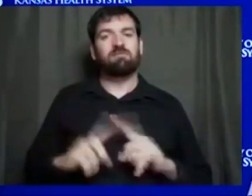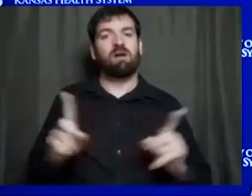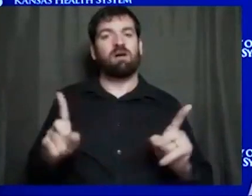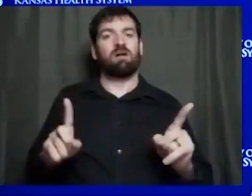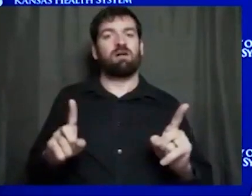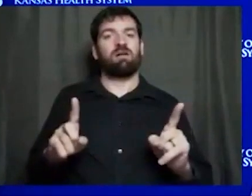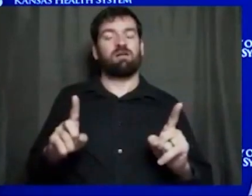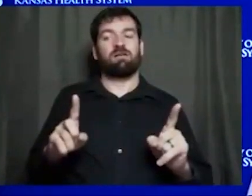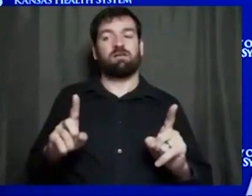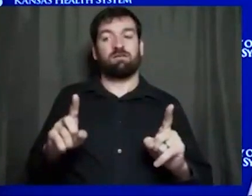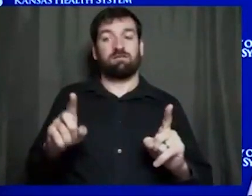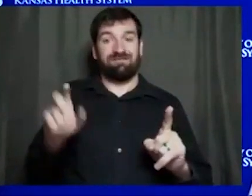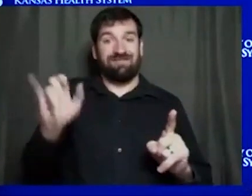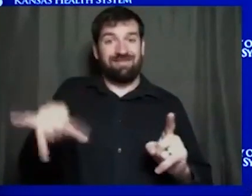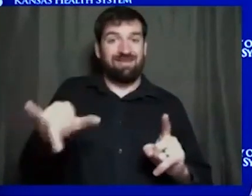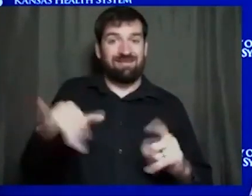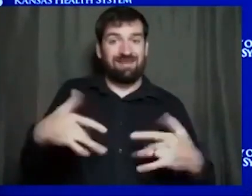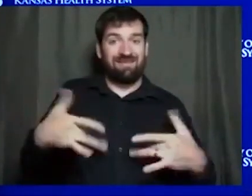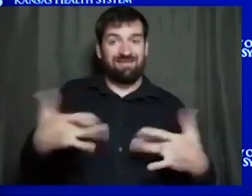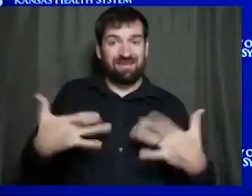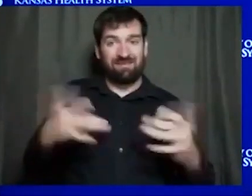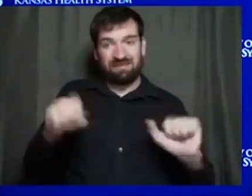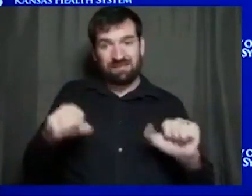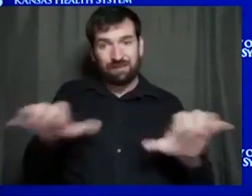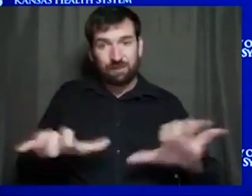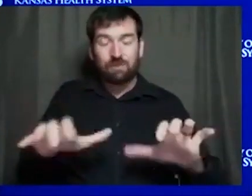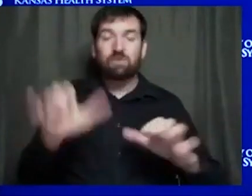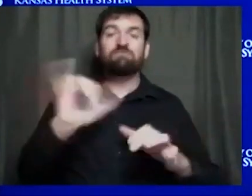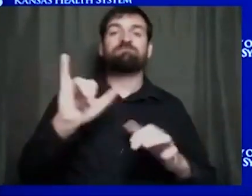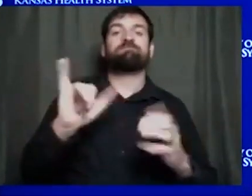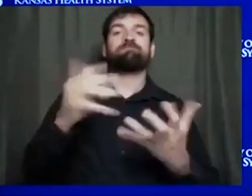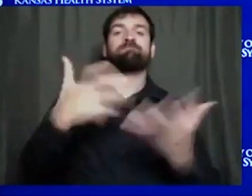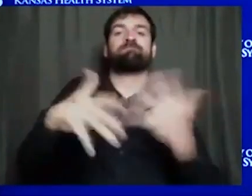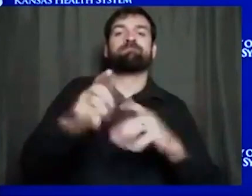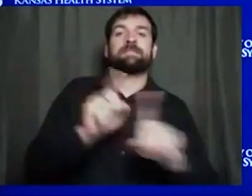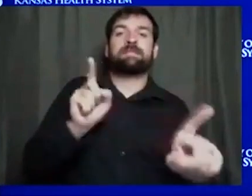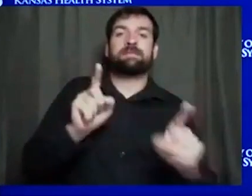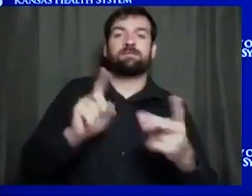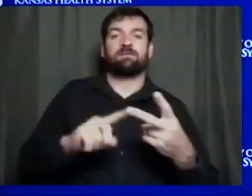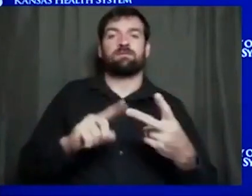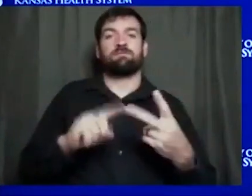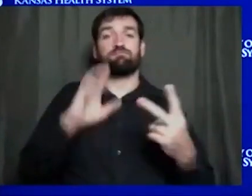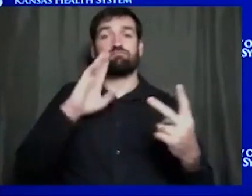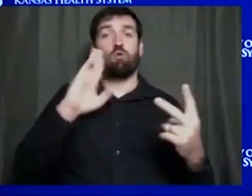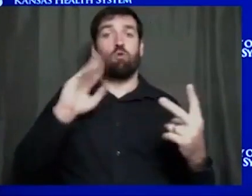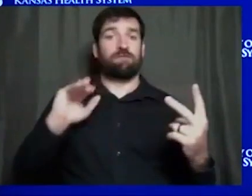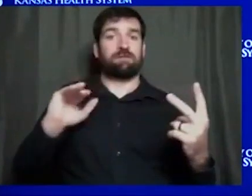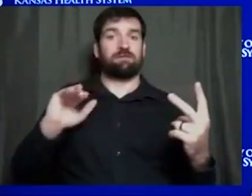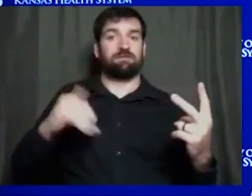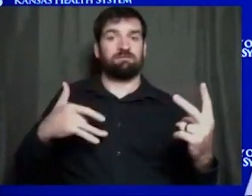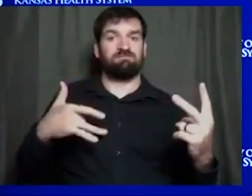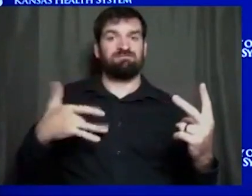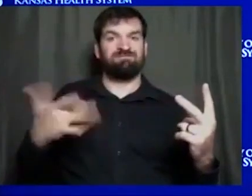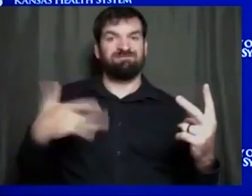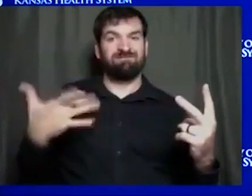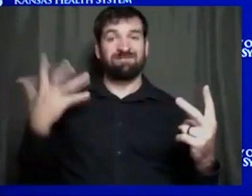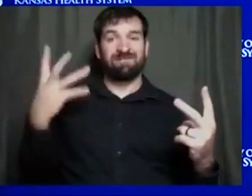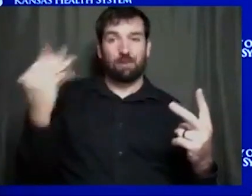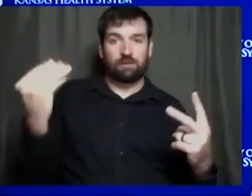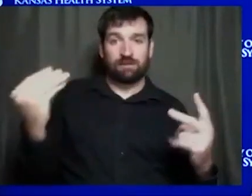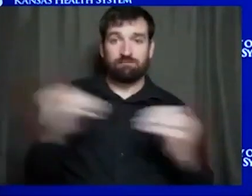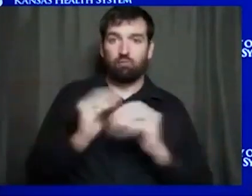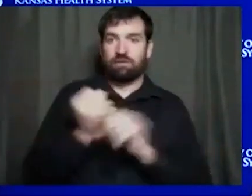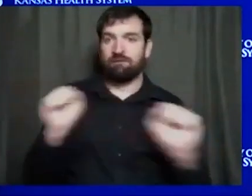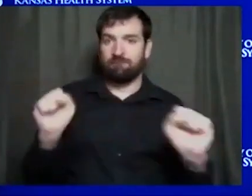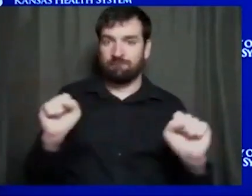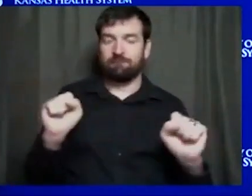that the individuals can do, such as distancing as much as possible. Hopefully those events are outdoors. Those are certainly safer. Masking,